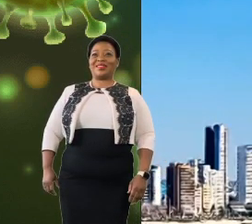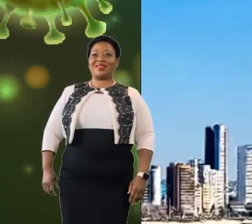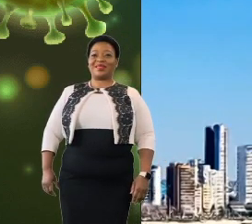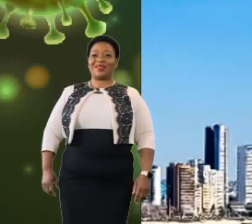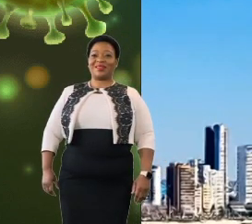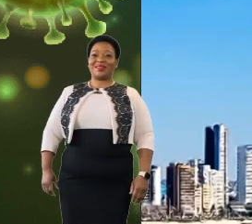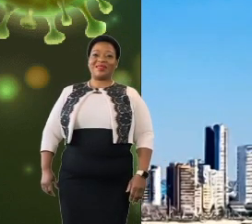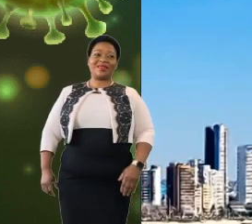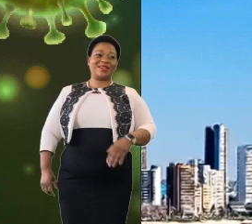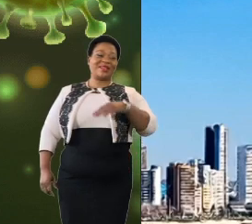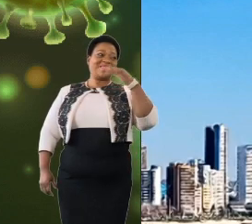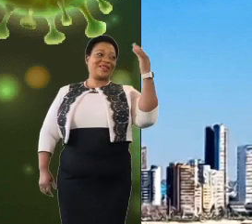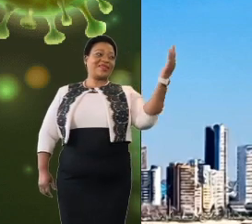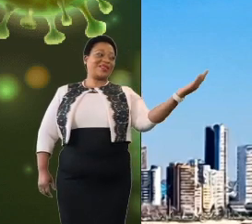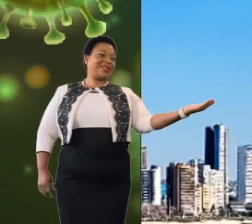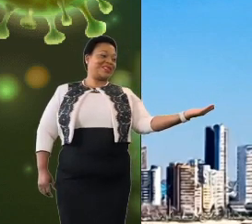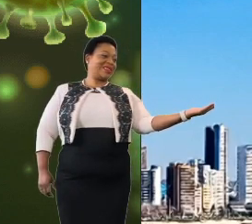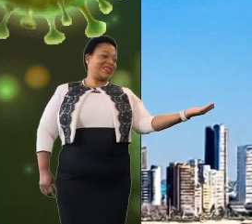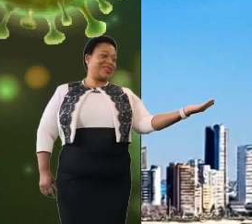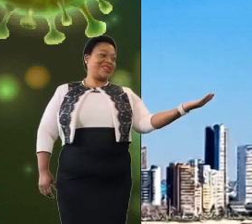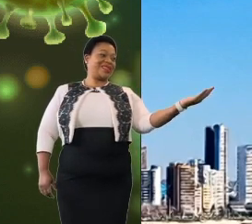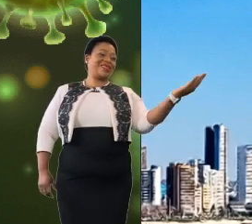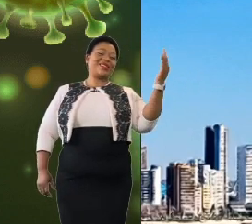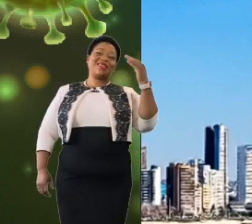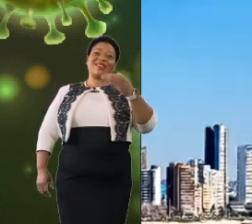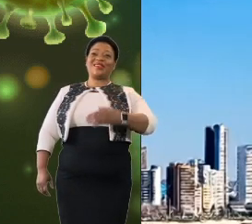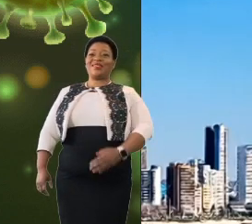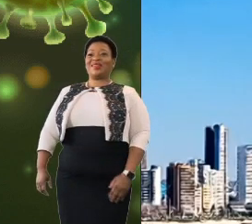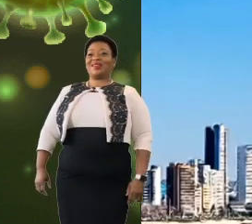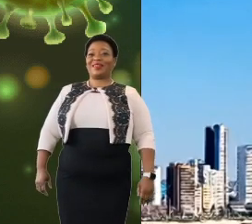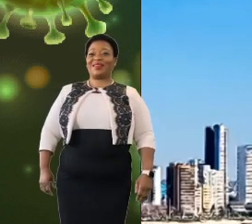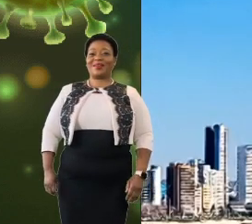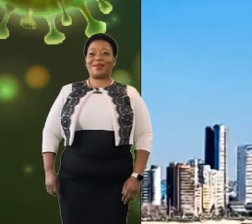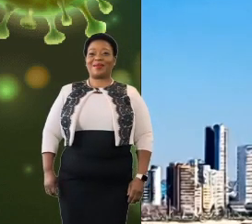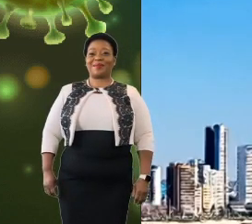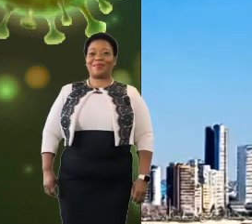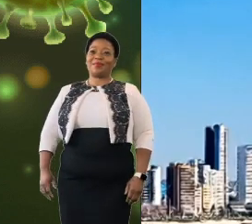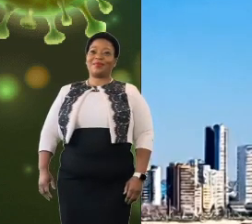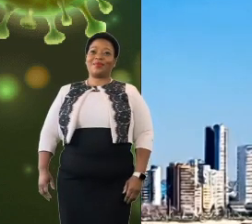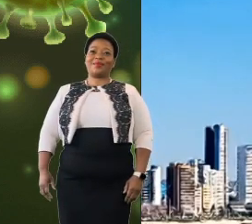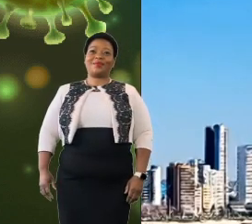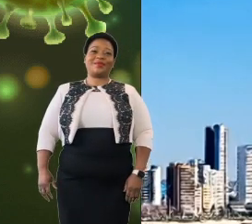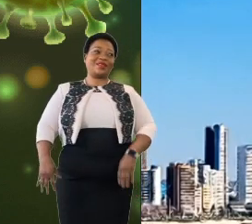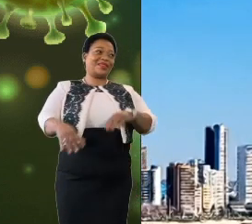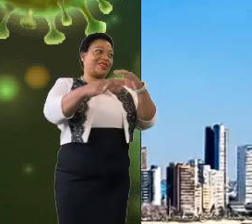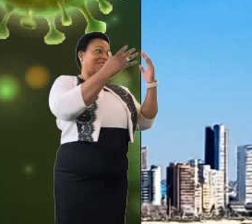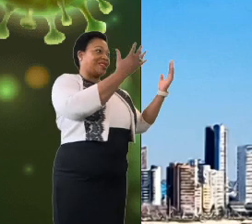and ensure that business approvals, permits, licensing are really moved up